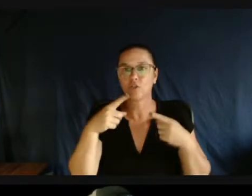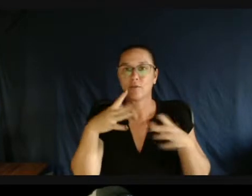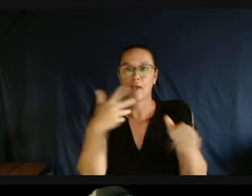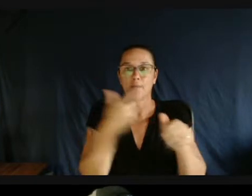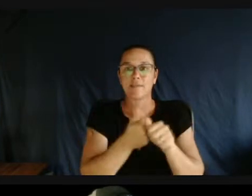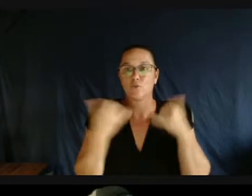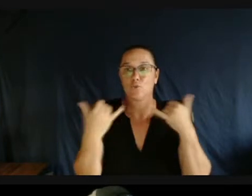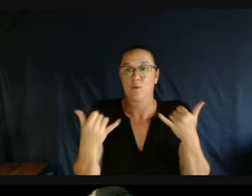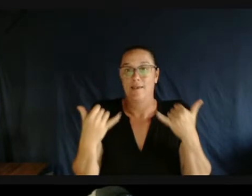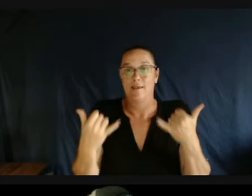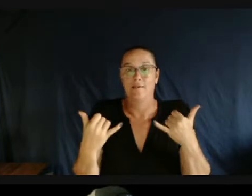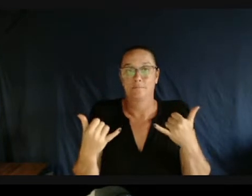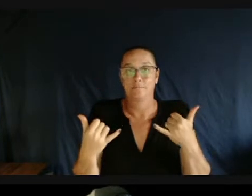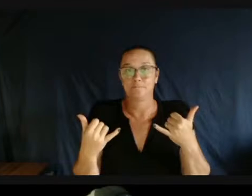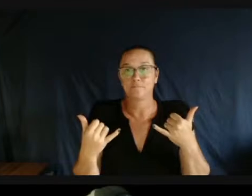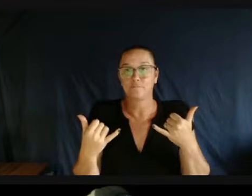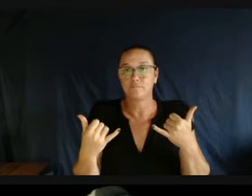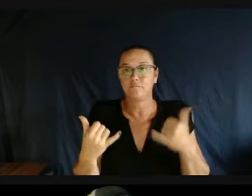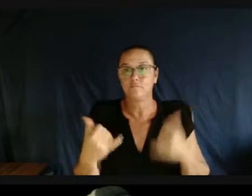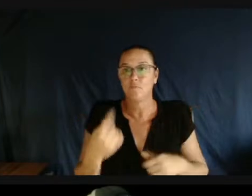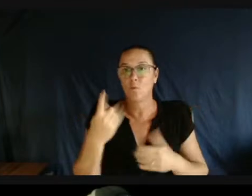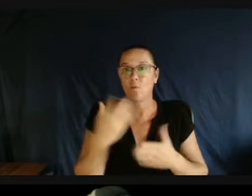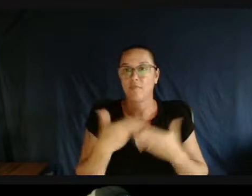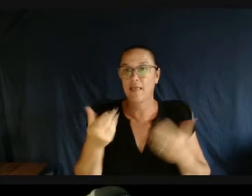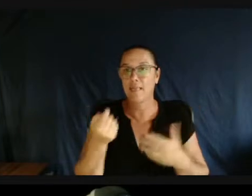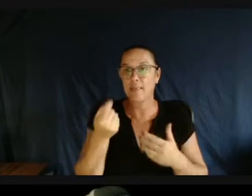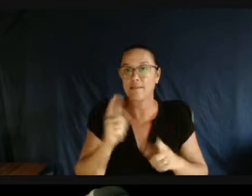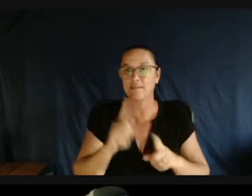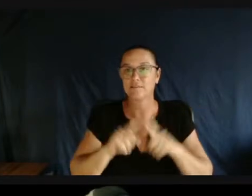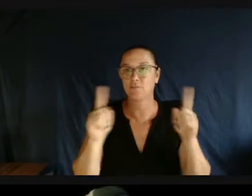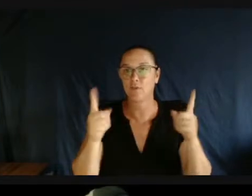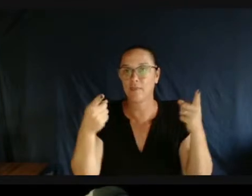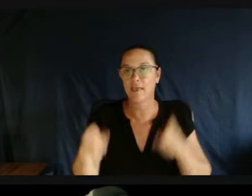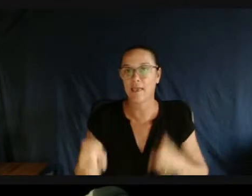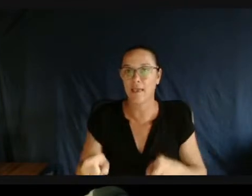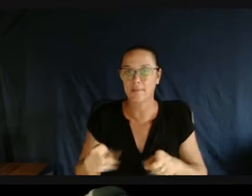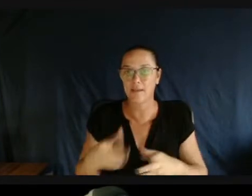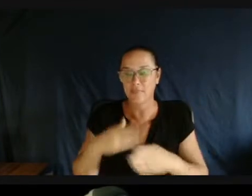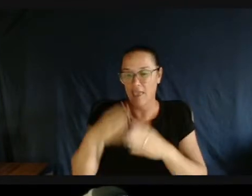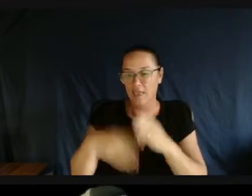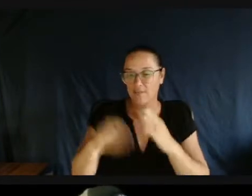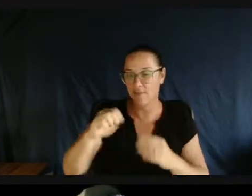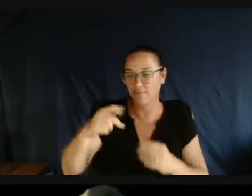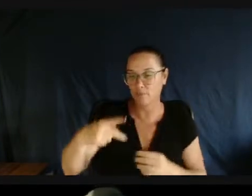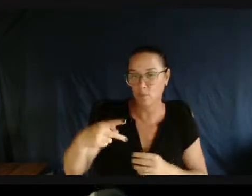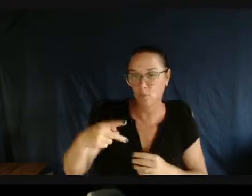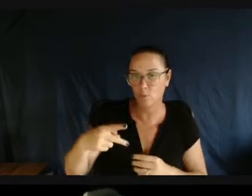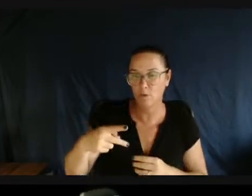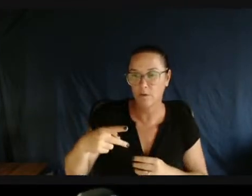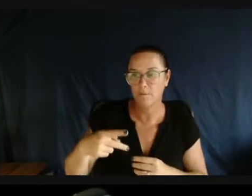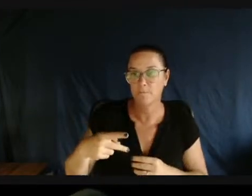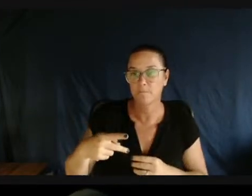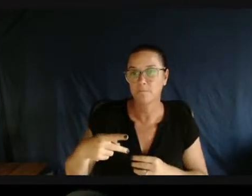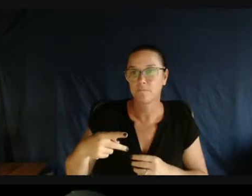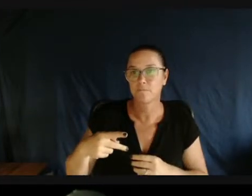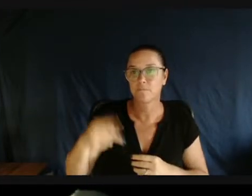today, there is one thing that's a little different that happened after the end of the episode.